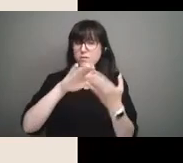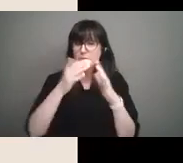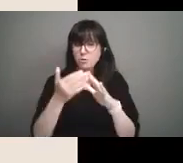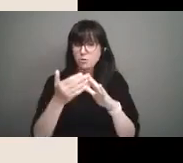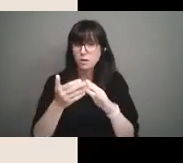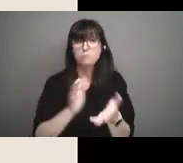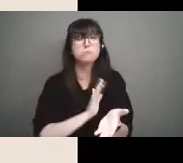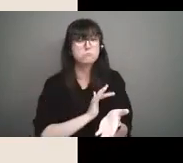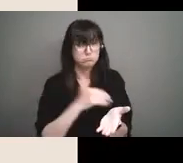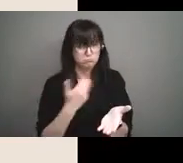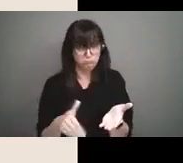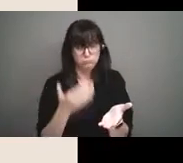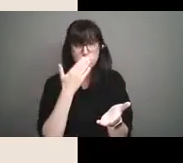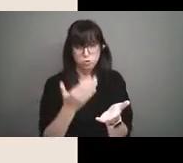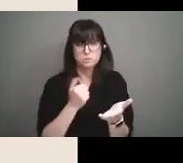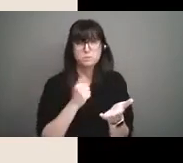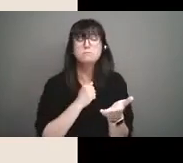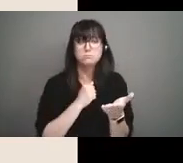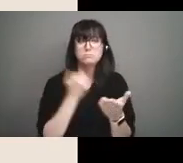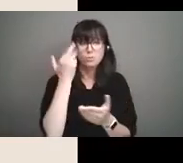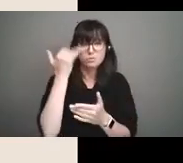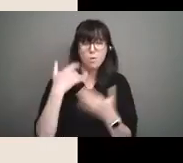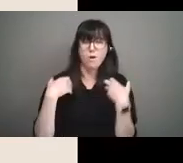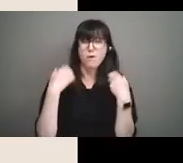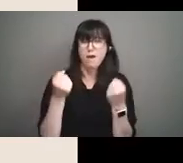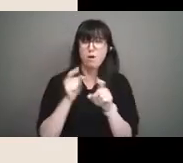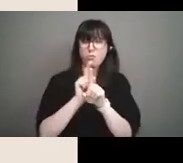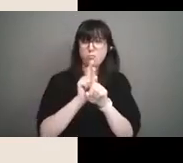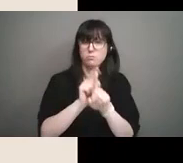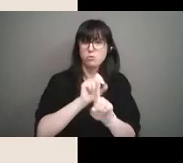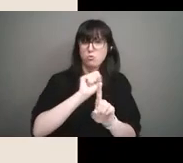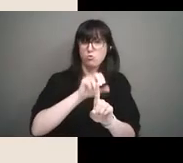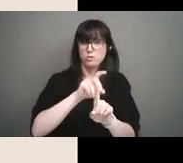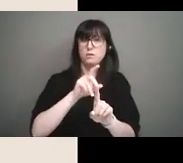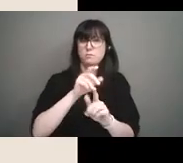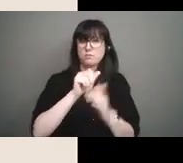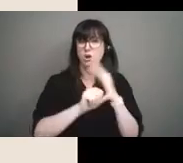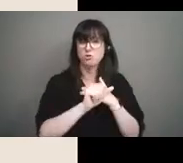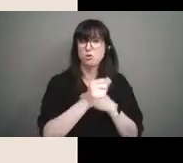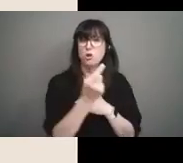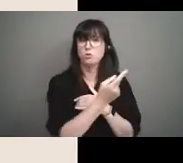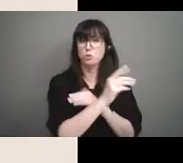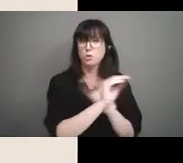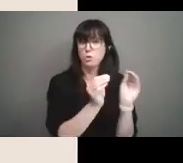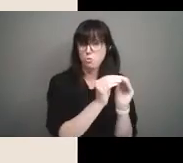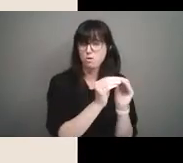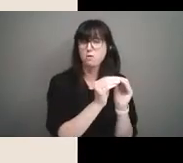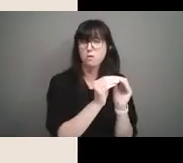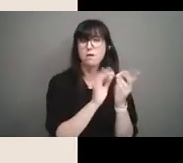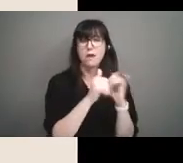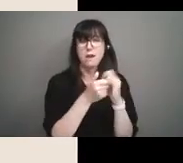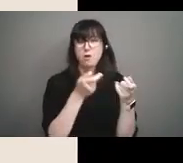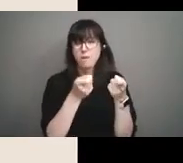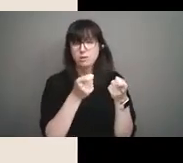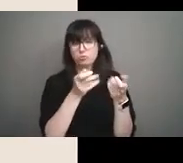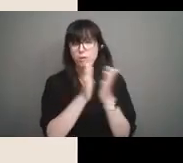that's the reason for the health coaching piece of the Lonely No More and that system navigation piece. It's interesting, the last